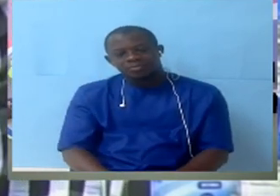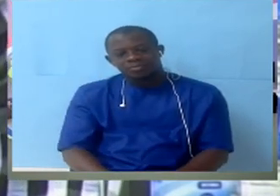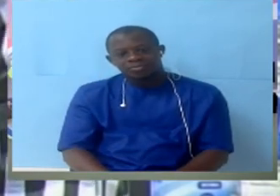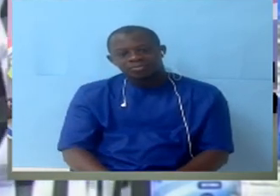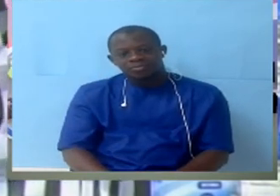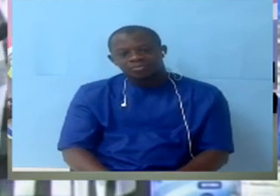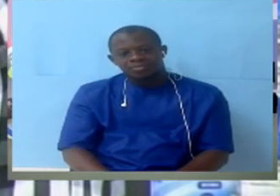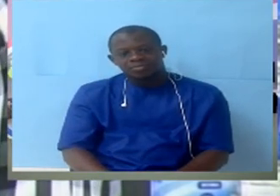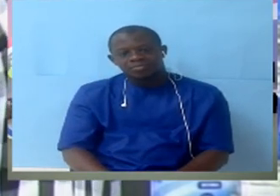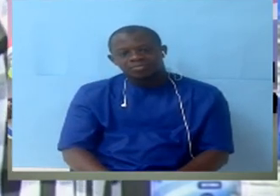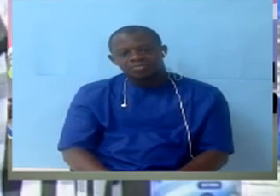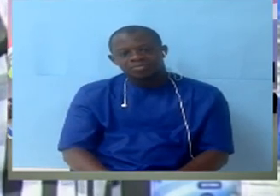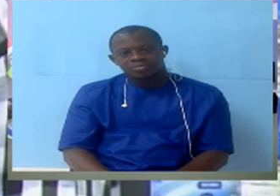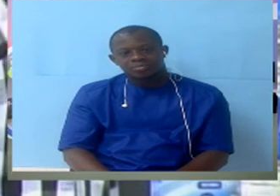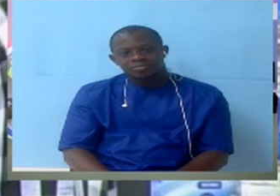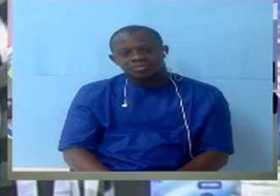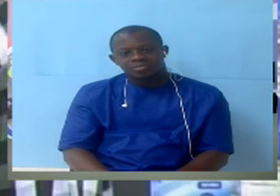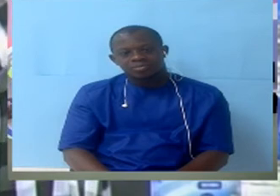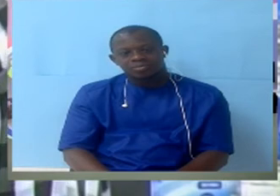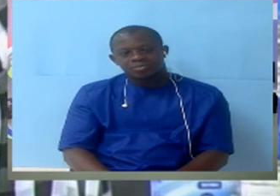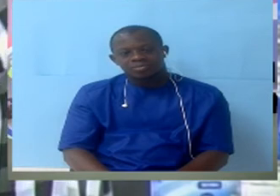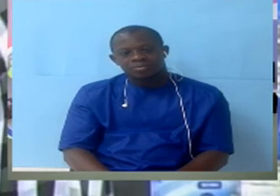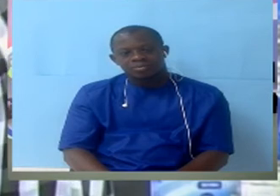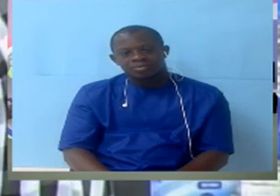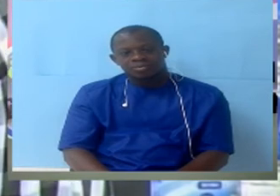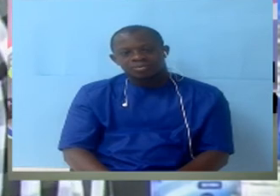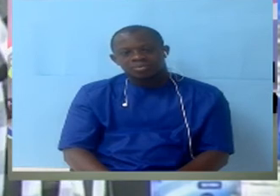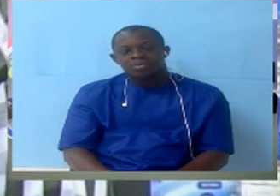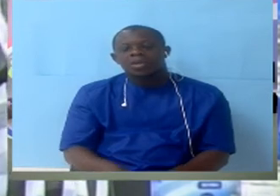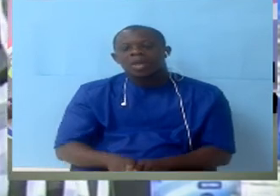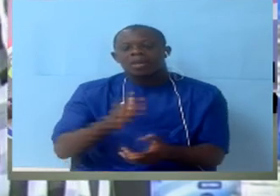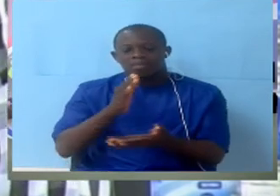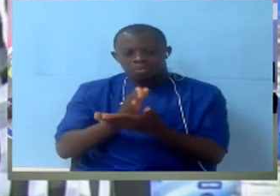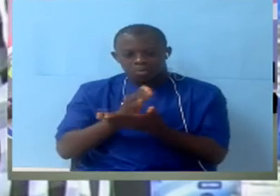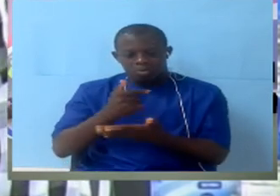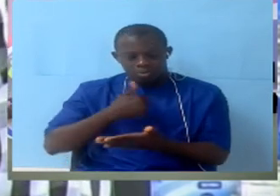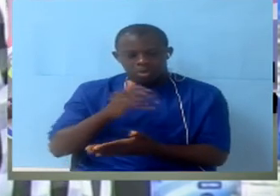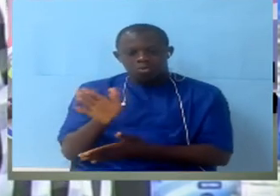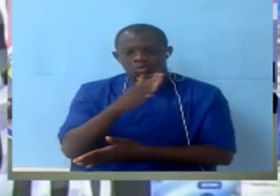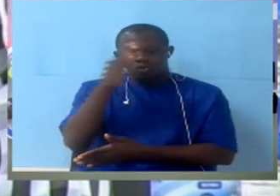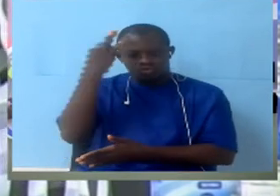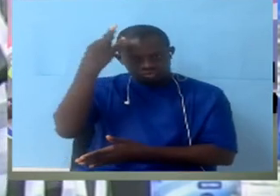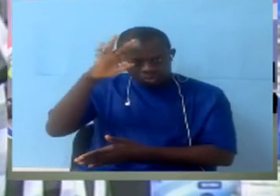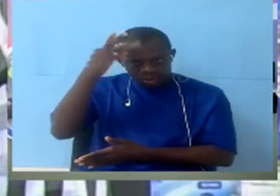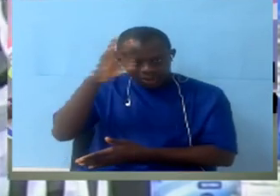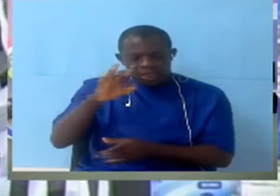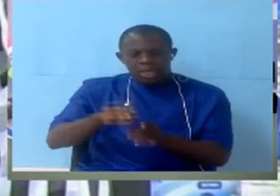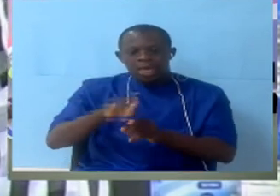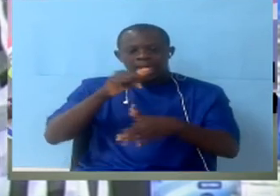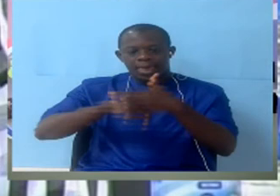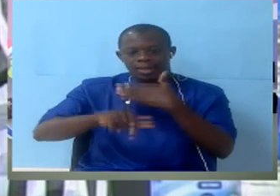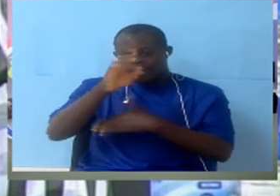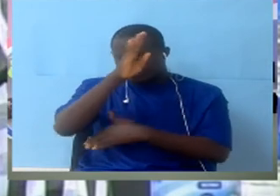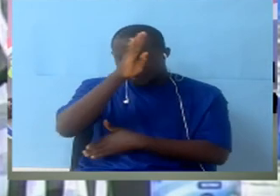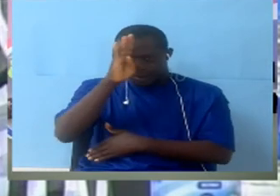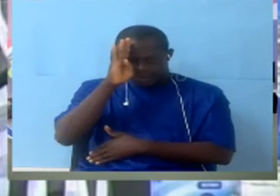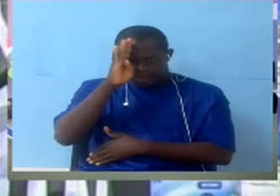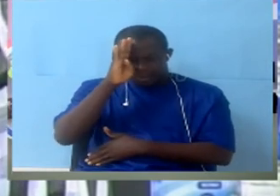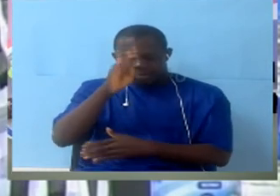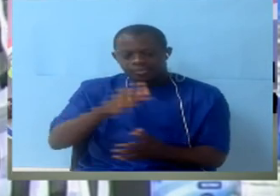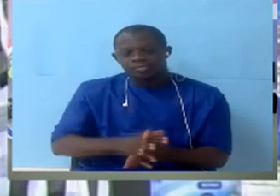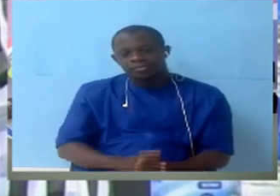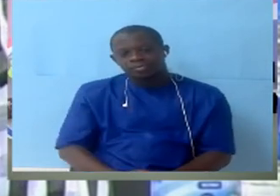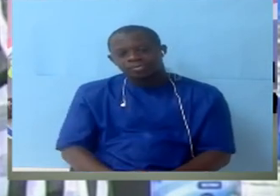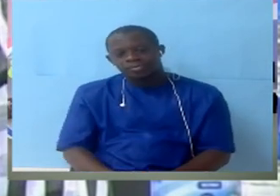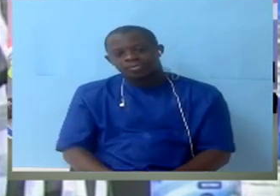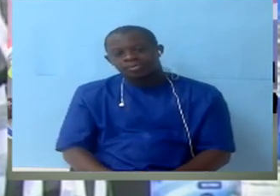2012. Bila nuka sisla that day, bila classes in Brikama I was going to classes in on that day. I went to classes in Brikama.